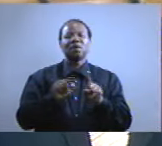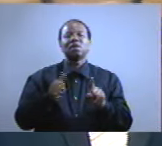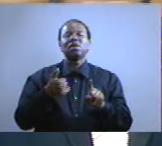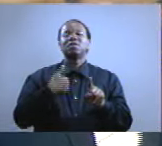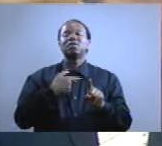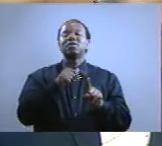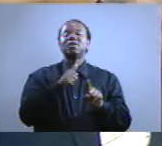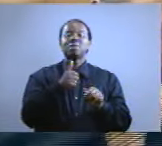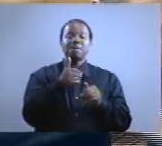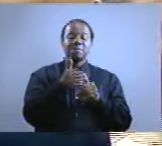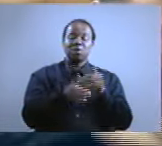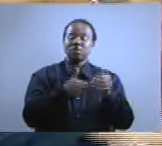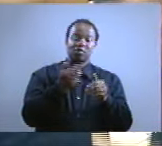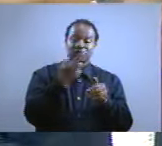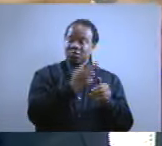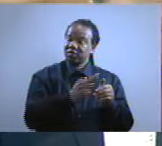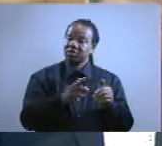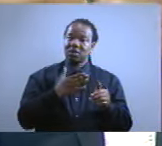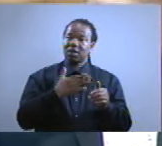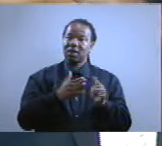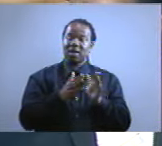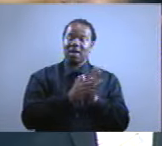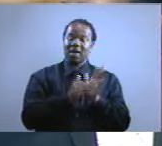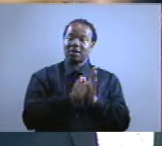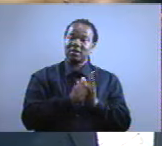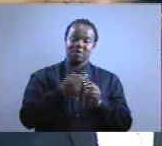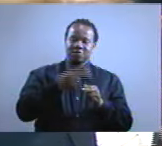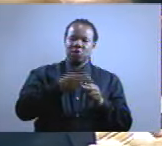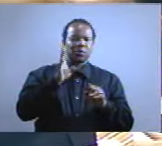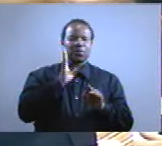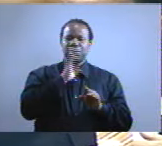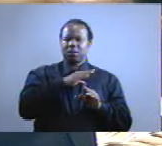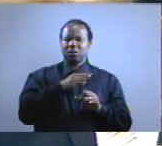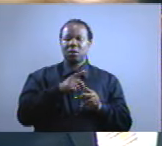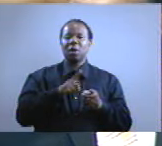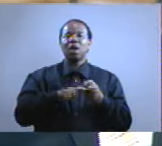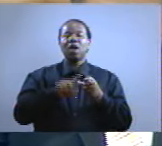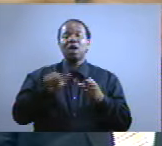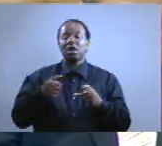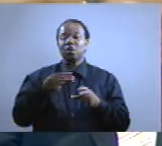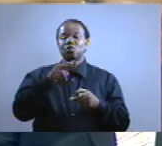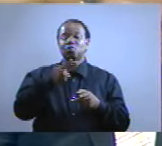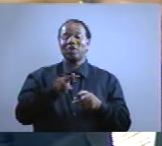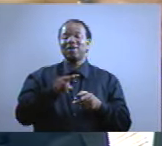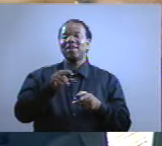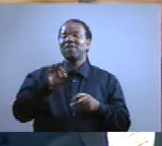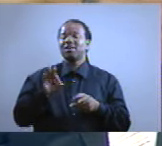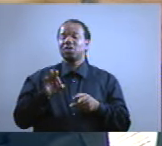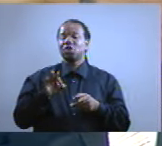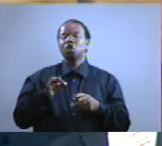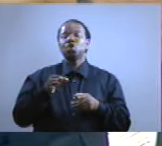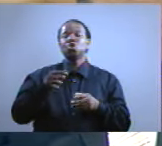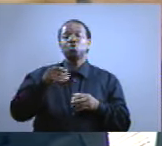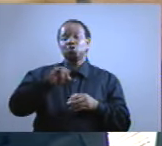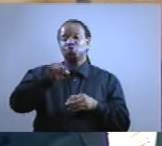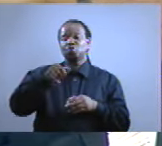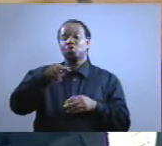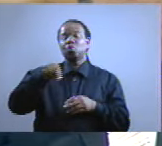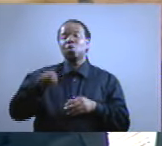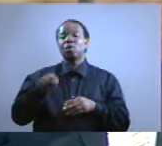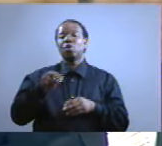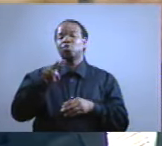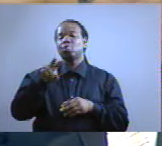Act is not completed yet, and notwithstanding its resolution of 23 June 2011 establishes